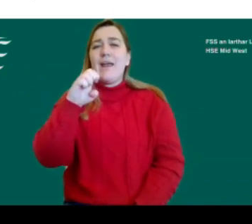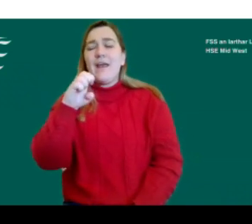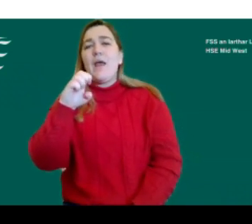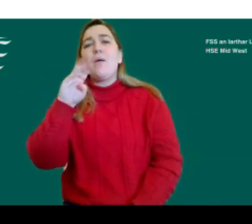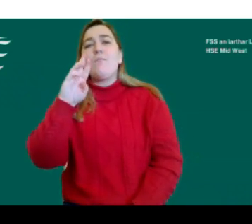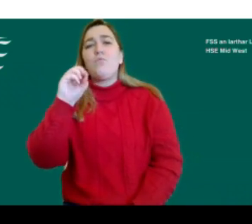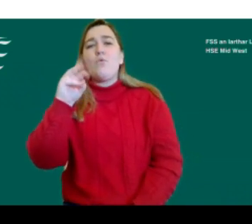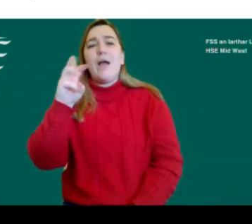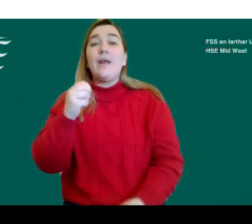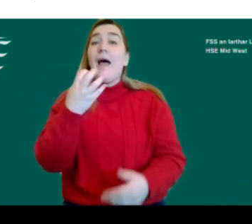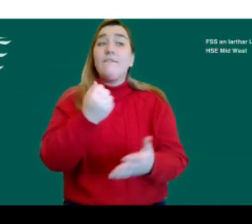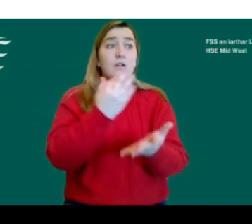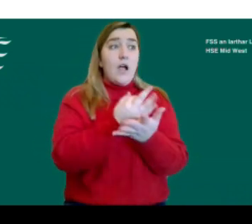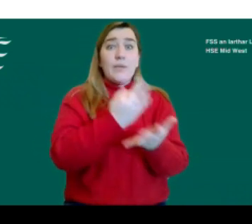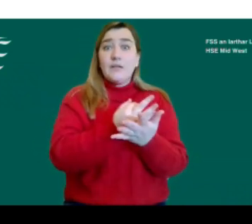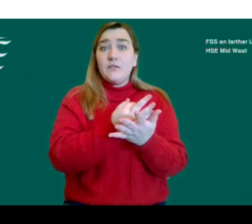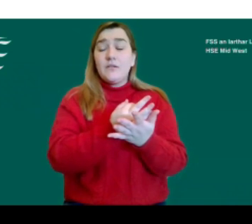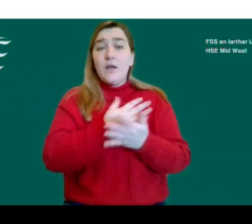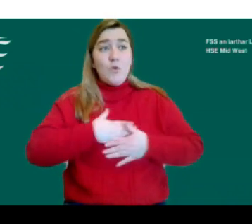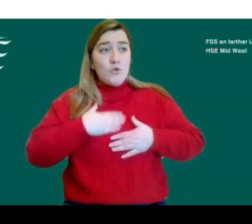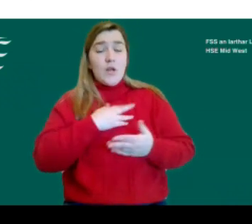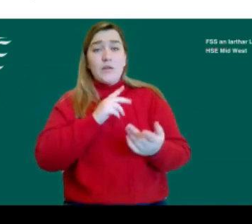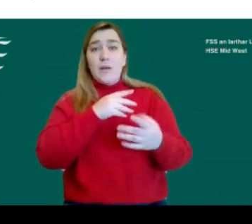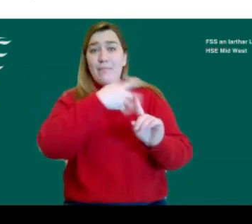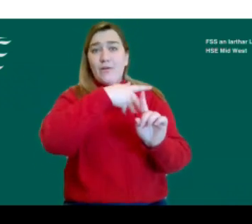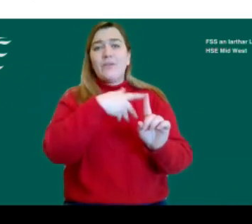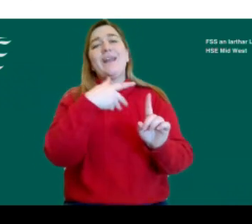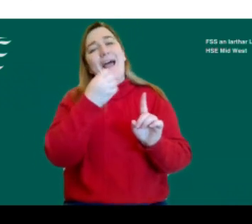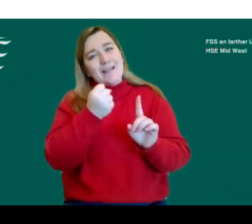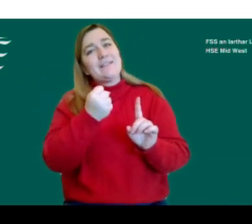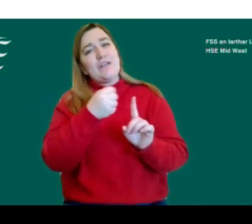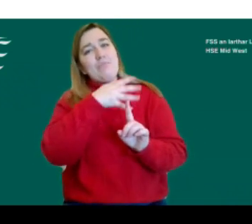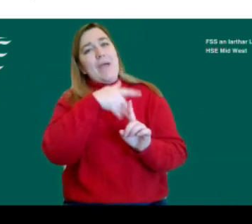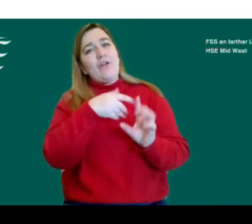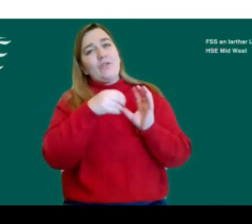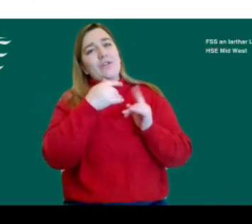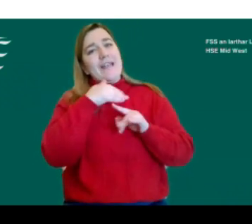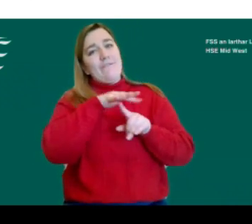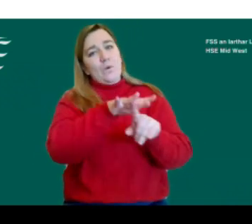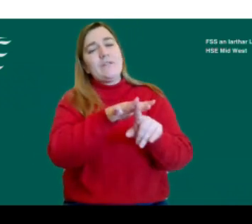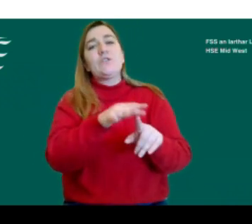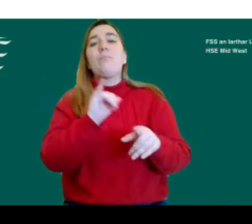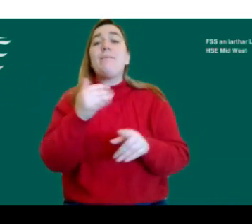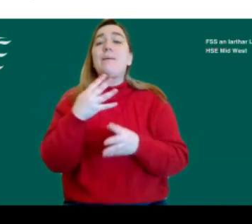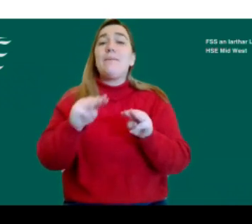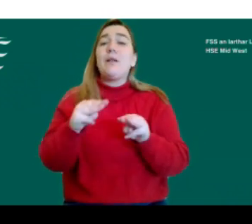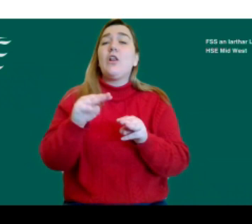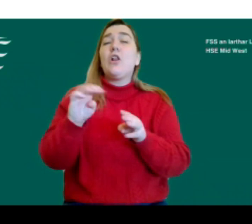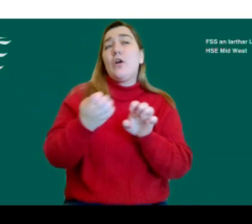backstory. And oftentimes you're dealing with women in their late 40s, early 50s, where they're that double deckering. So they're looking after aging parents and